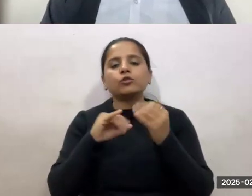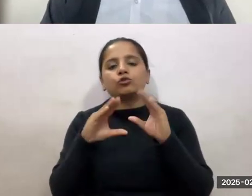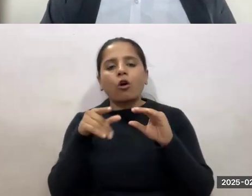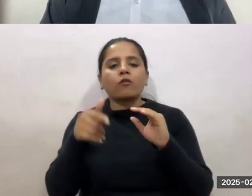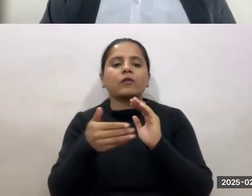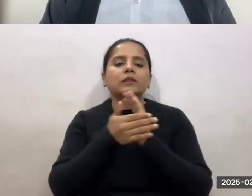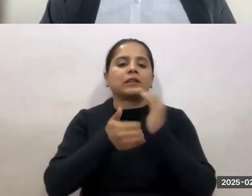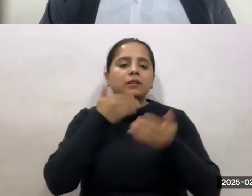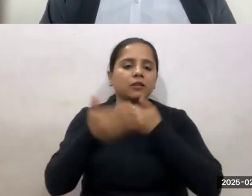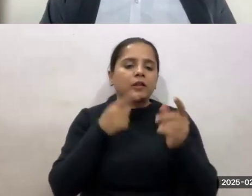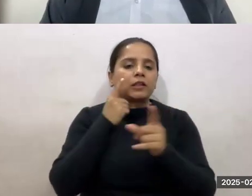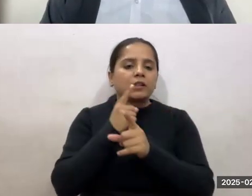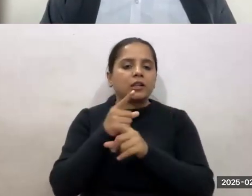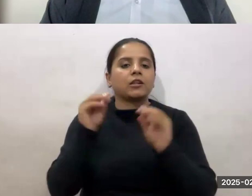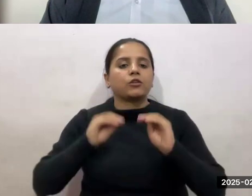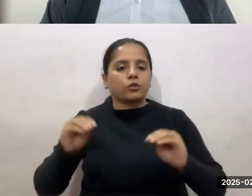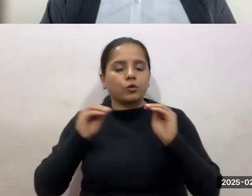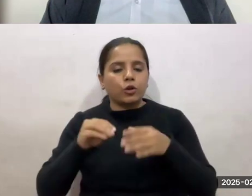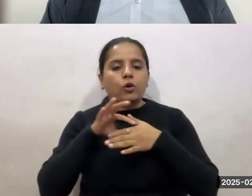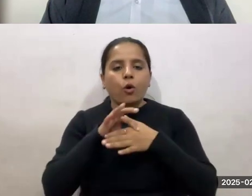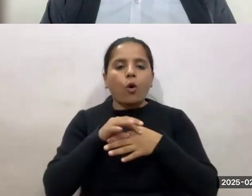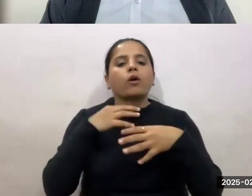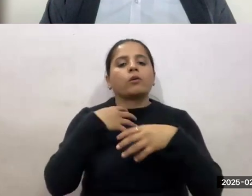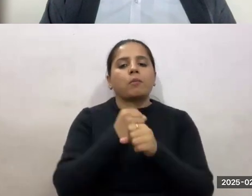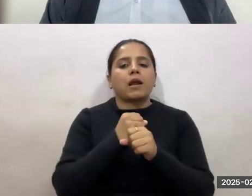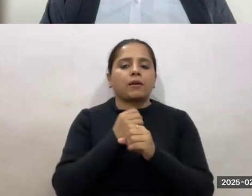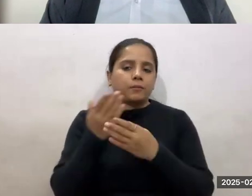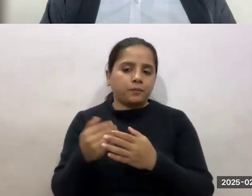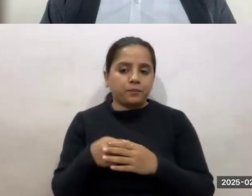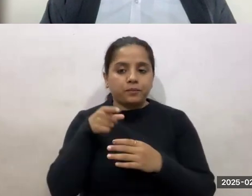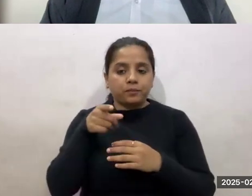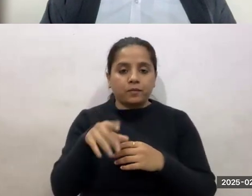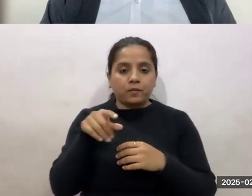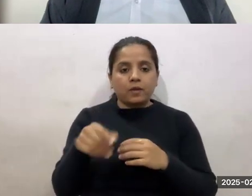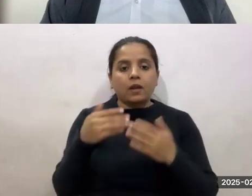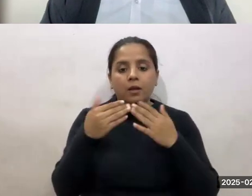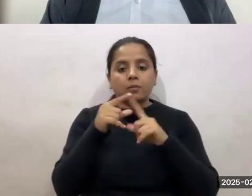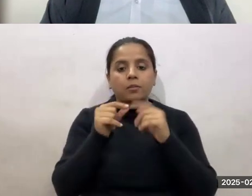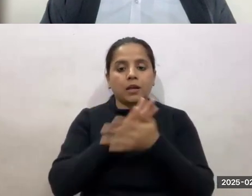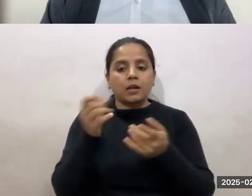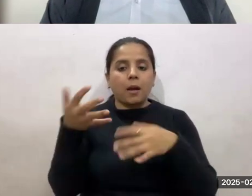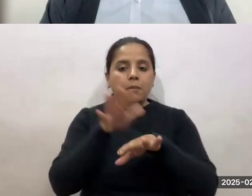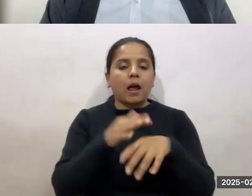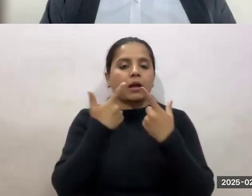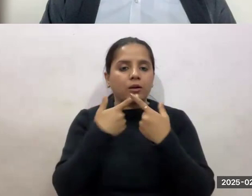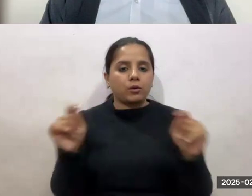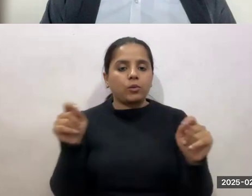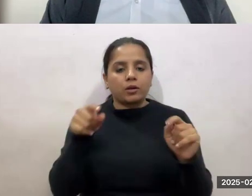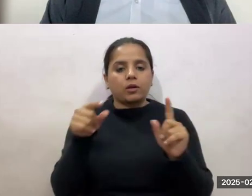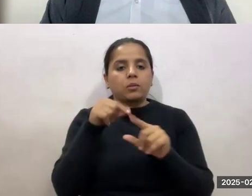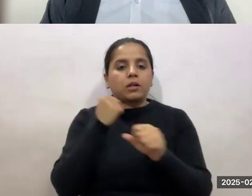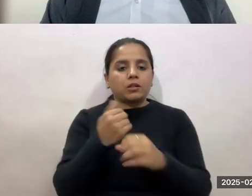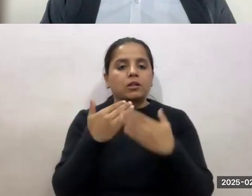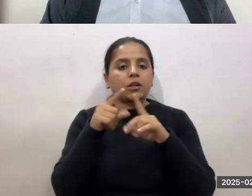consultant, as well as a teacher, educator, and content developer. She holds a doctorate in applied linguistics and a postgraduate